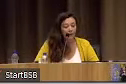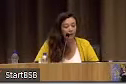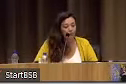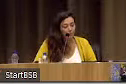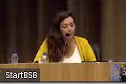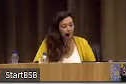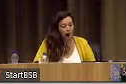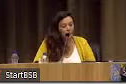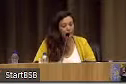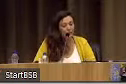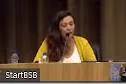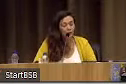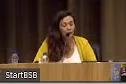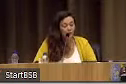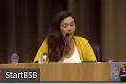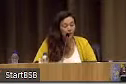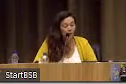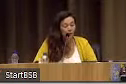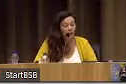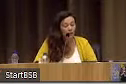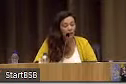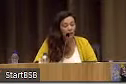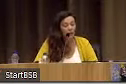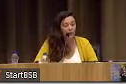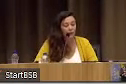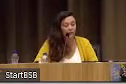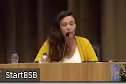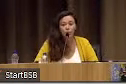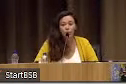In 2020,